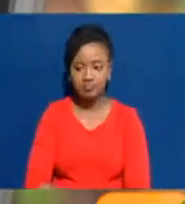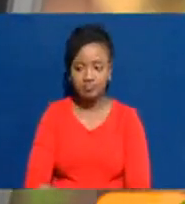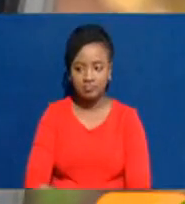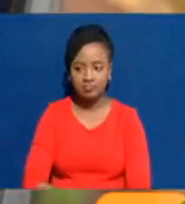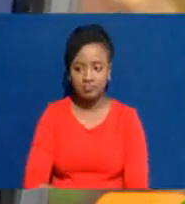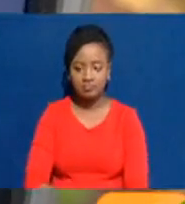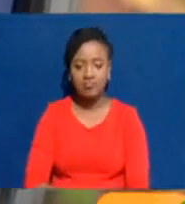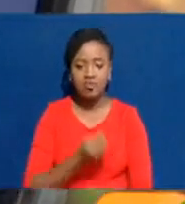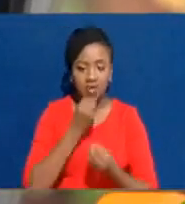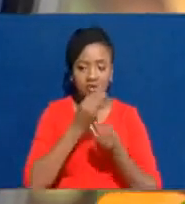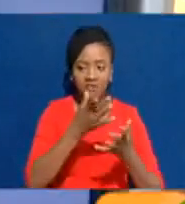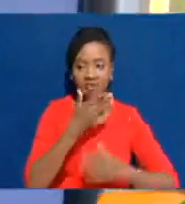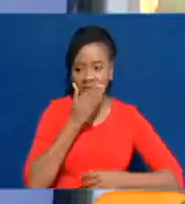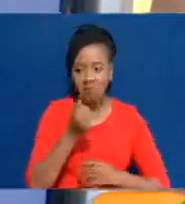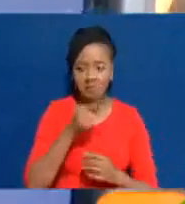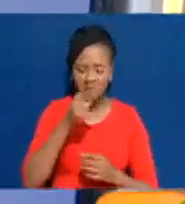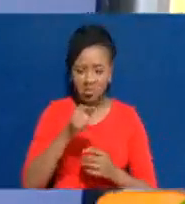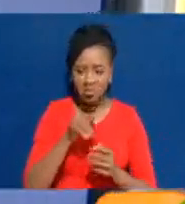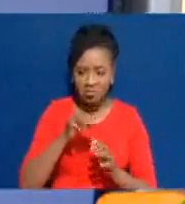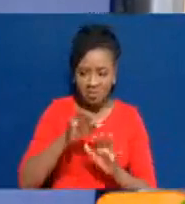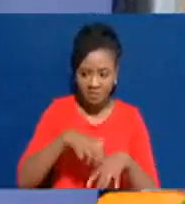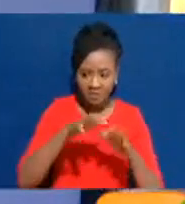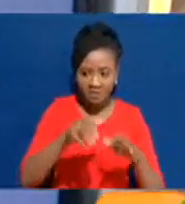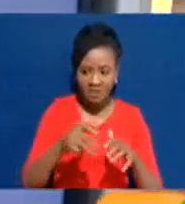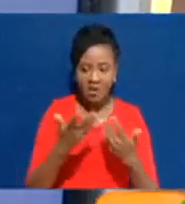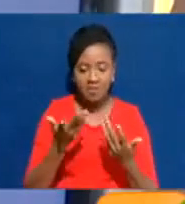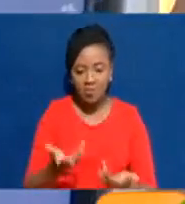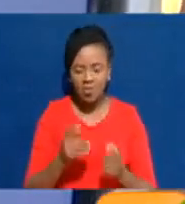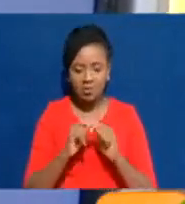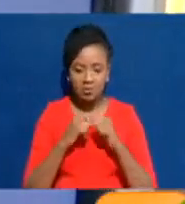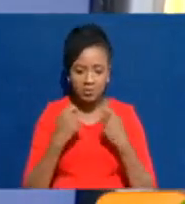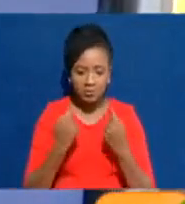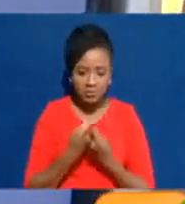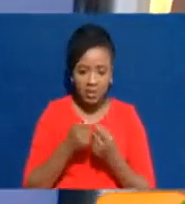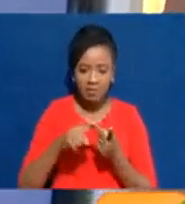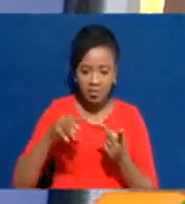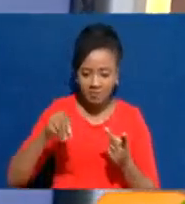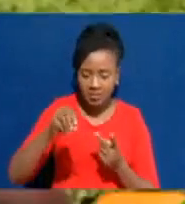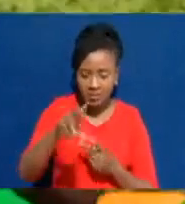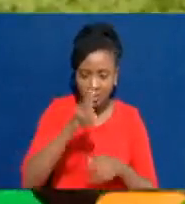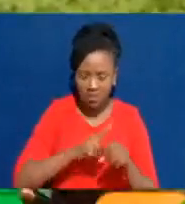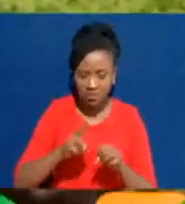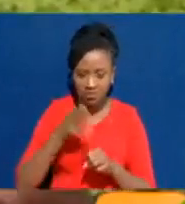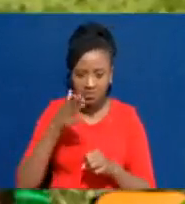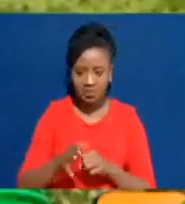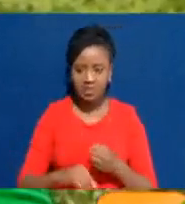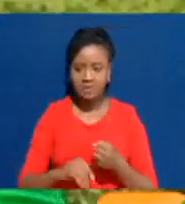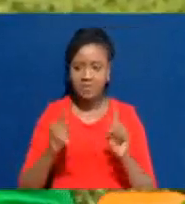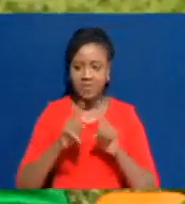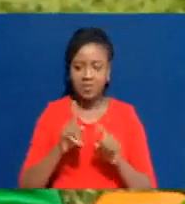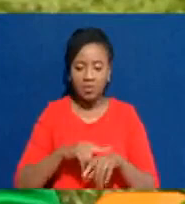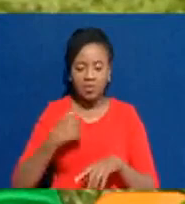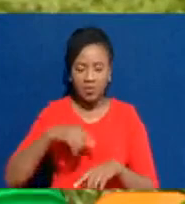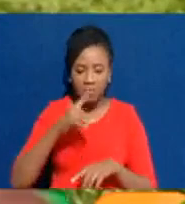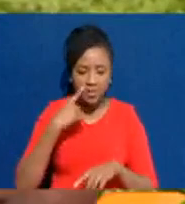her recommendations. Exactly what type of fertilizer atatumia kwa hiyo shamba yake. Tukikufanyia test for